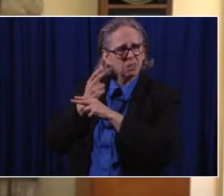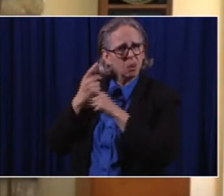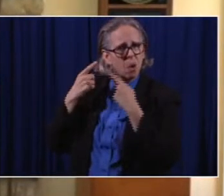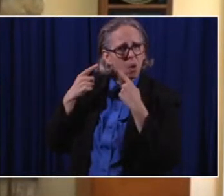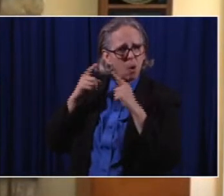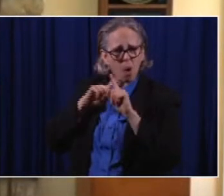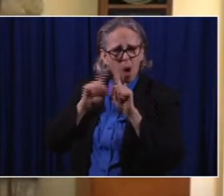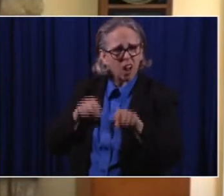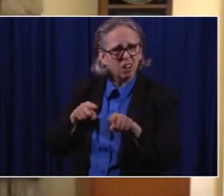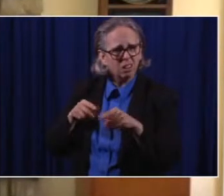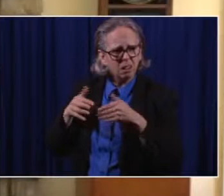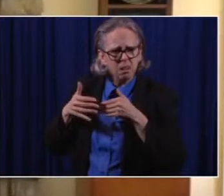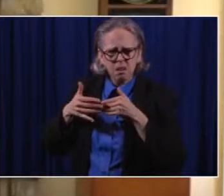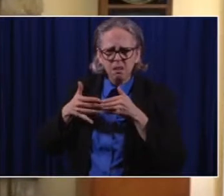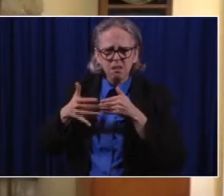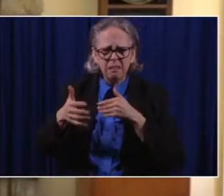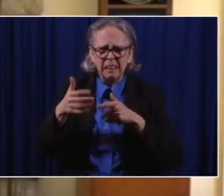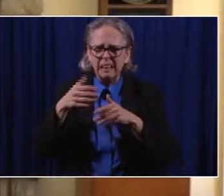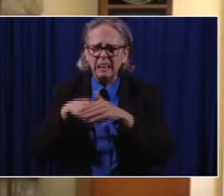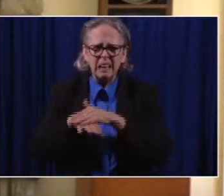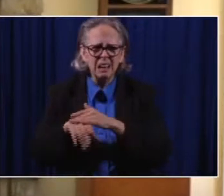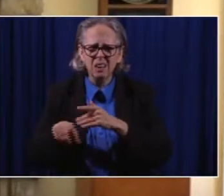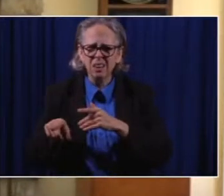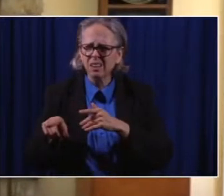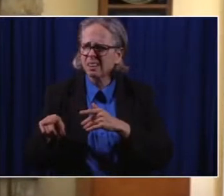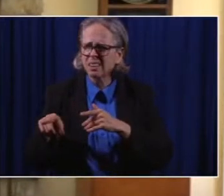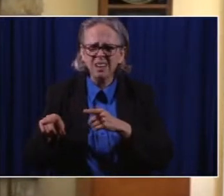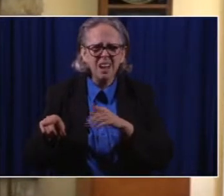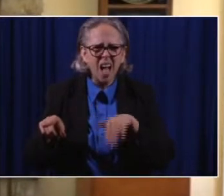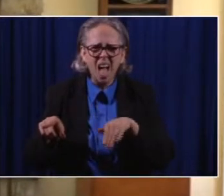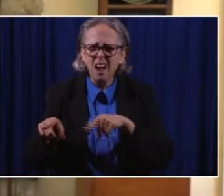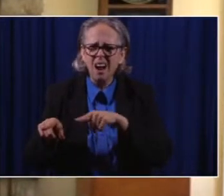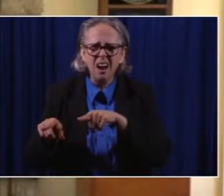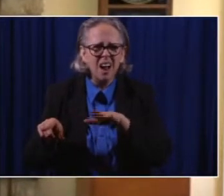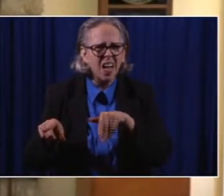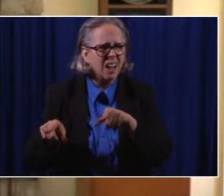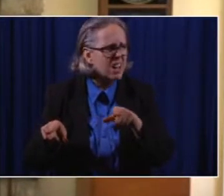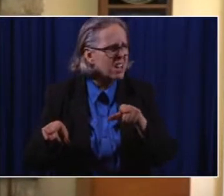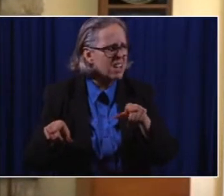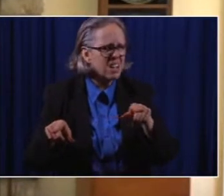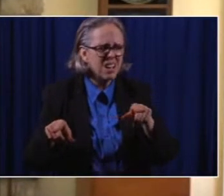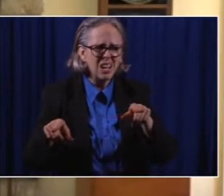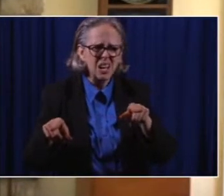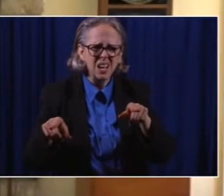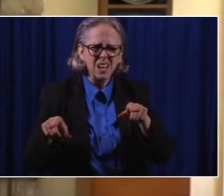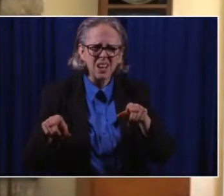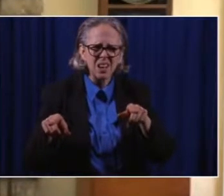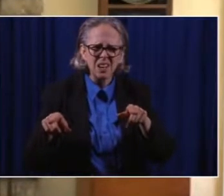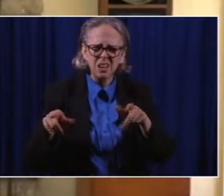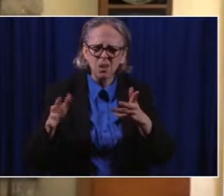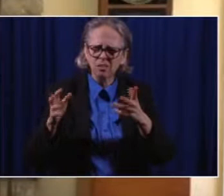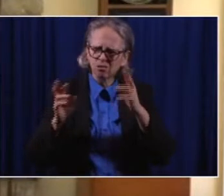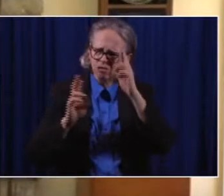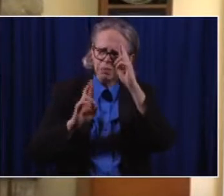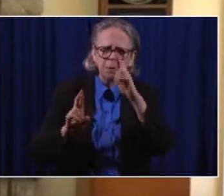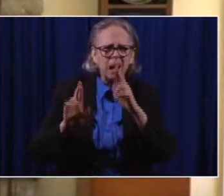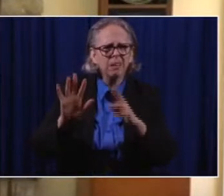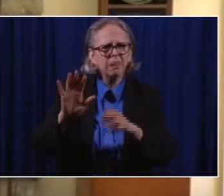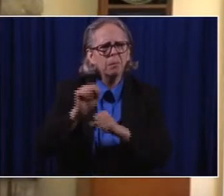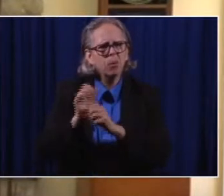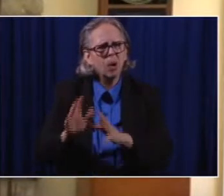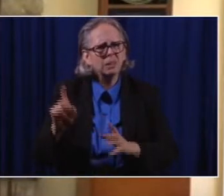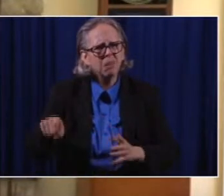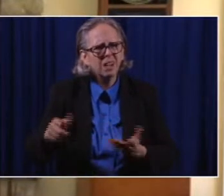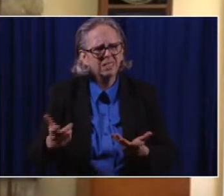Ohio where you walk in and no one's wearing a mask, or very few people are. That's not fair to the employees, and it's not fair to the